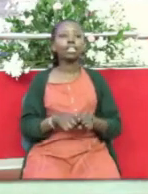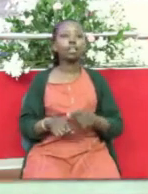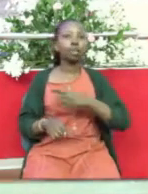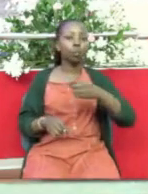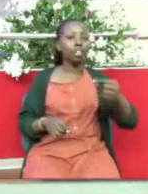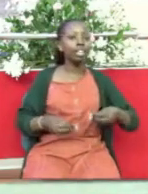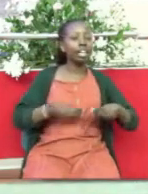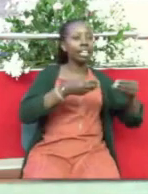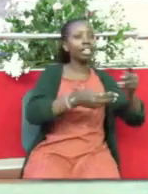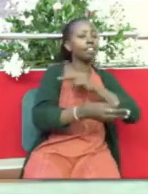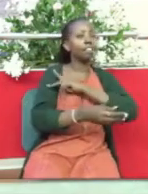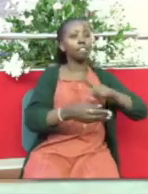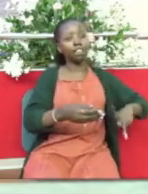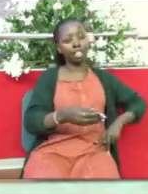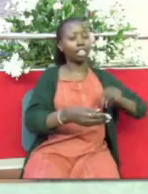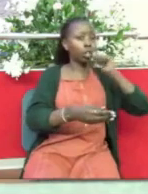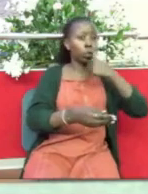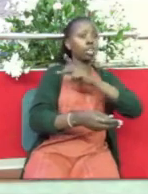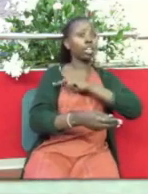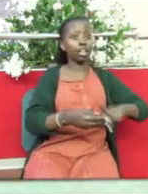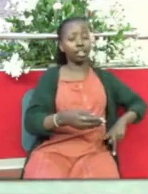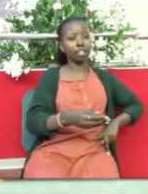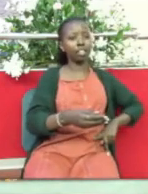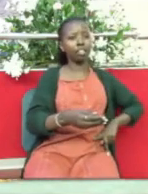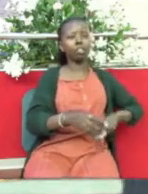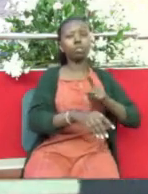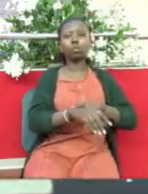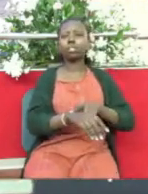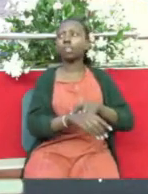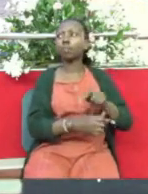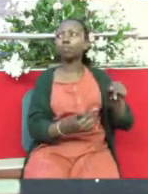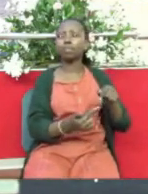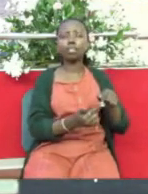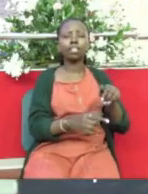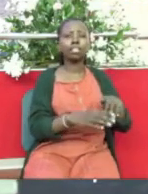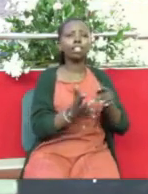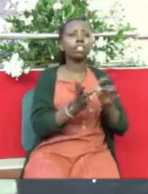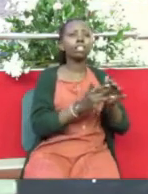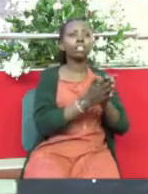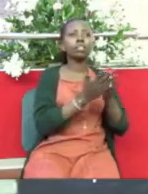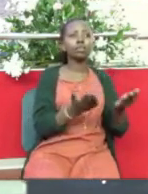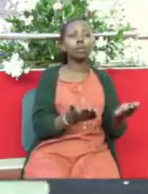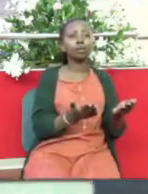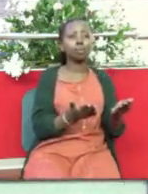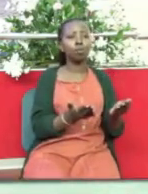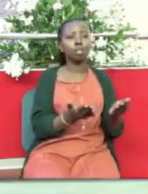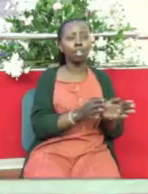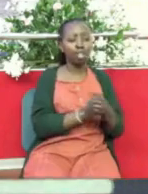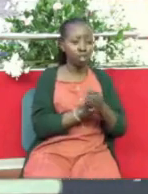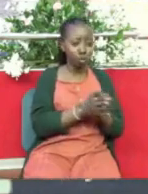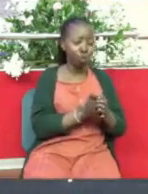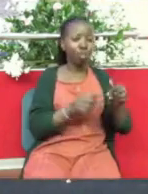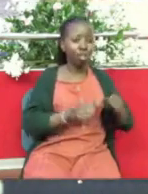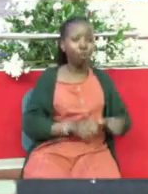it. Na wakaenda wakampelekea mfalme. And so at this time in the book of Zechariah chapter 4 verse 6 and 7, this is the story that is